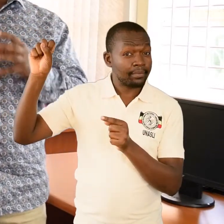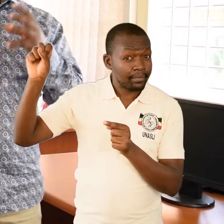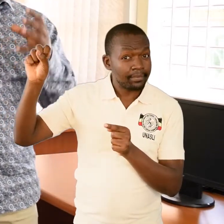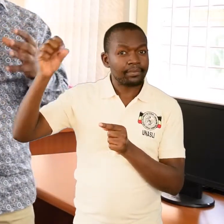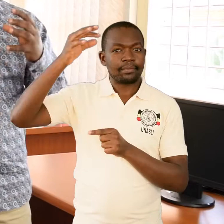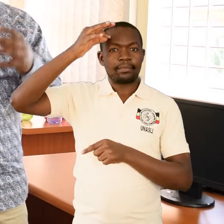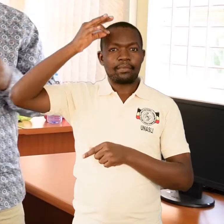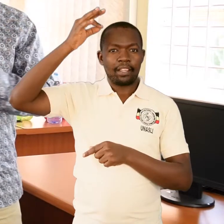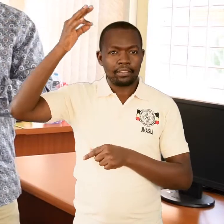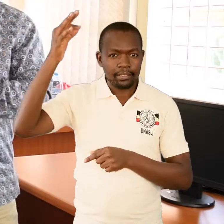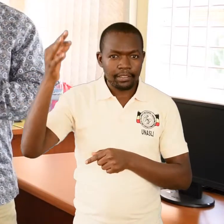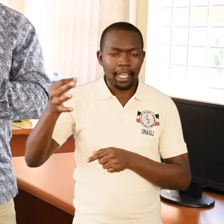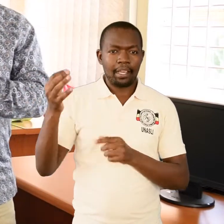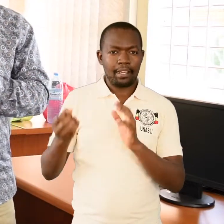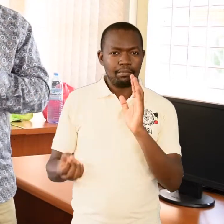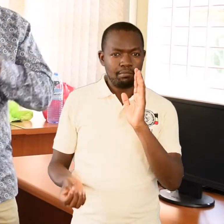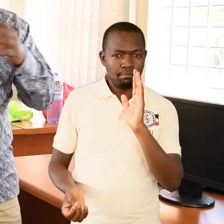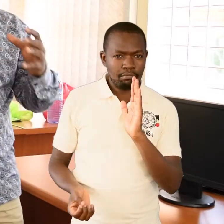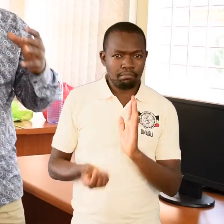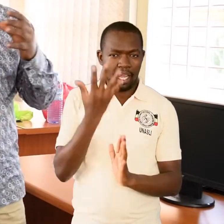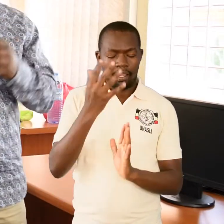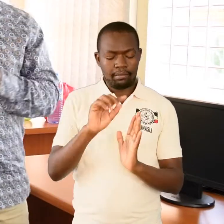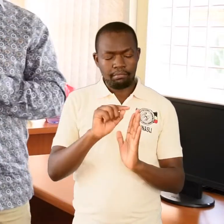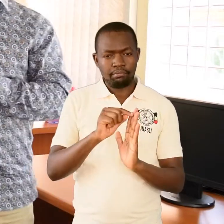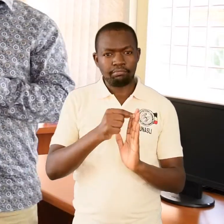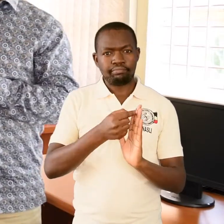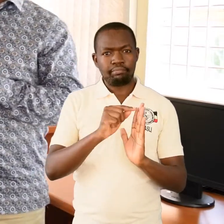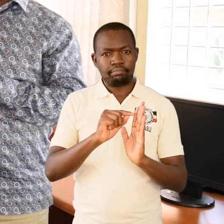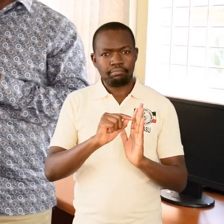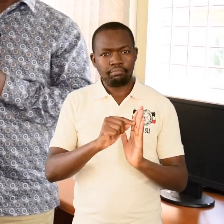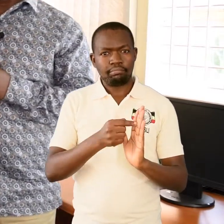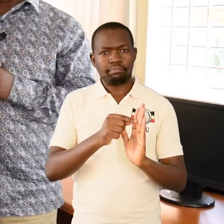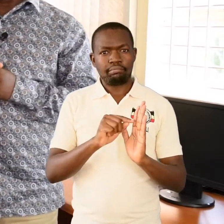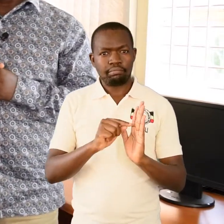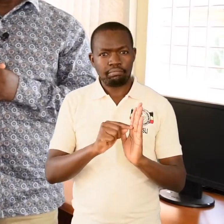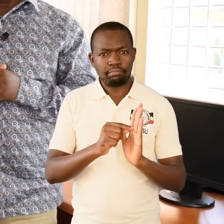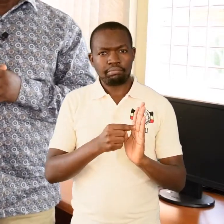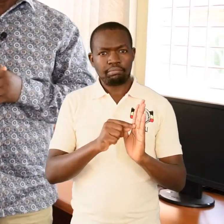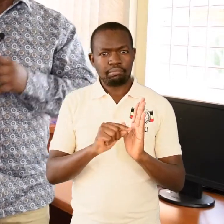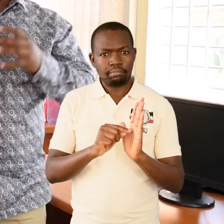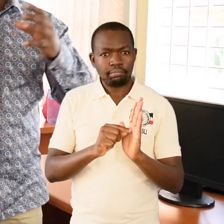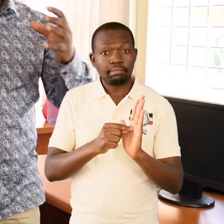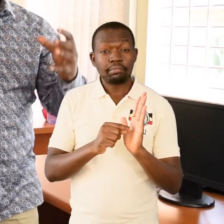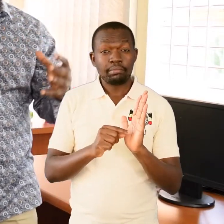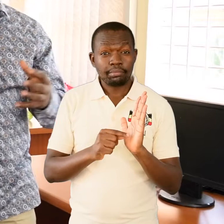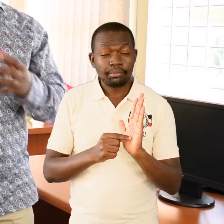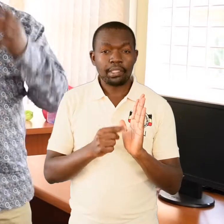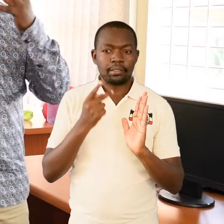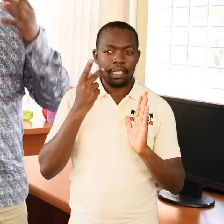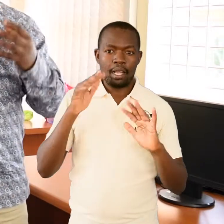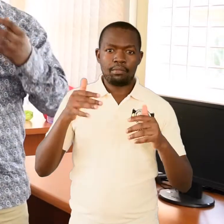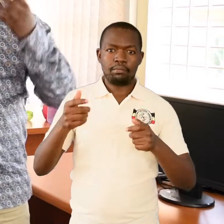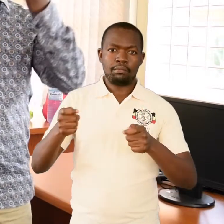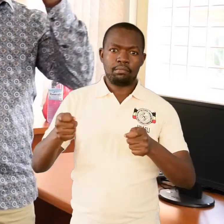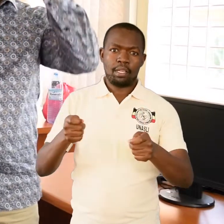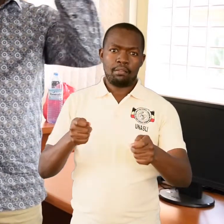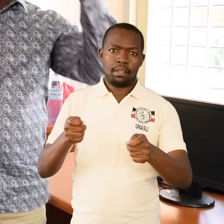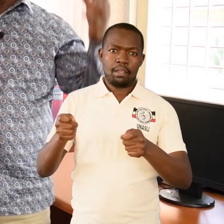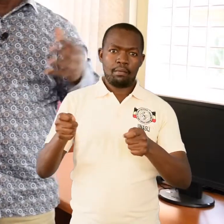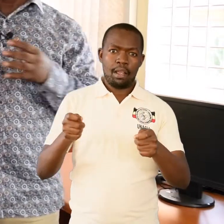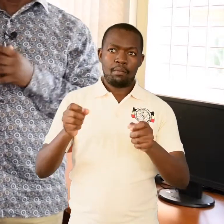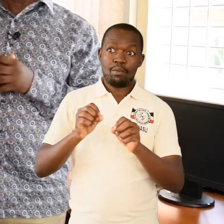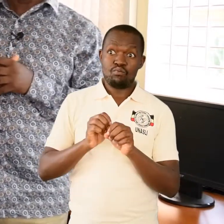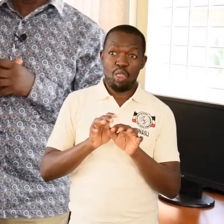decided to put in place a number of measures to control the